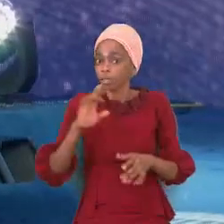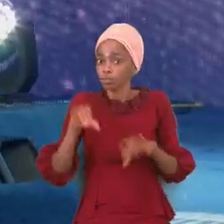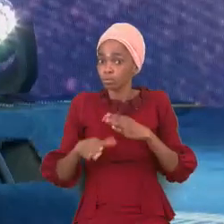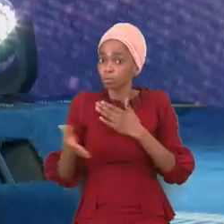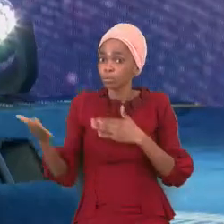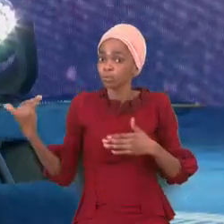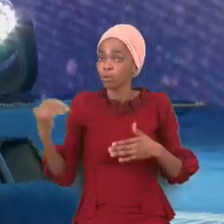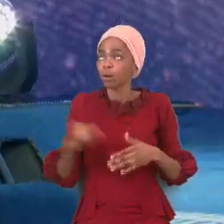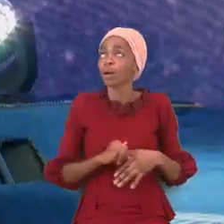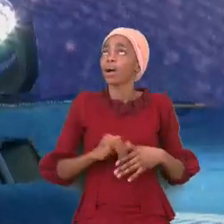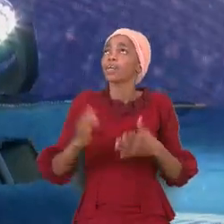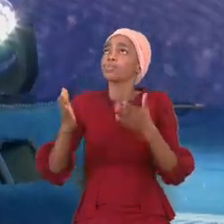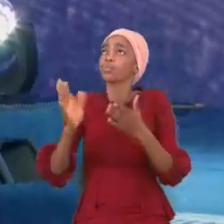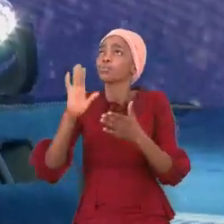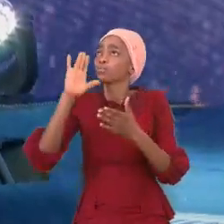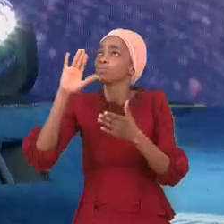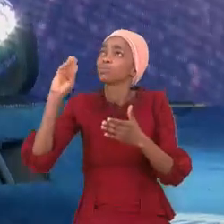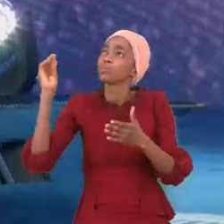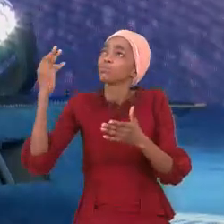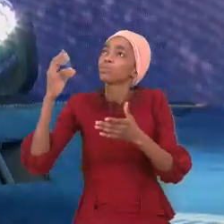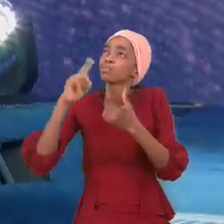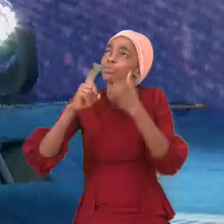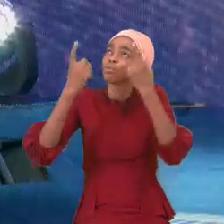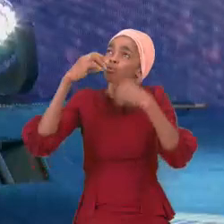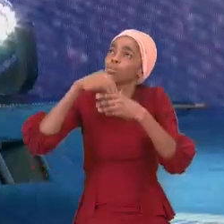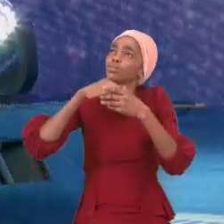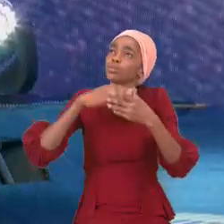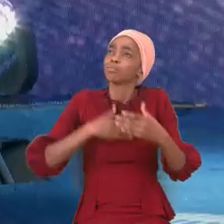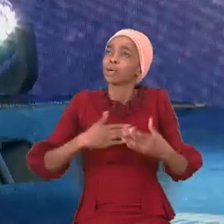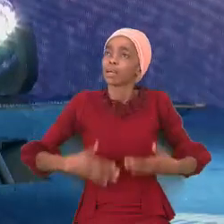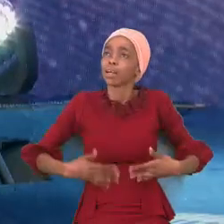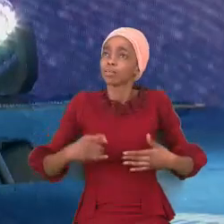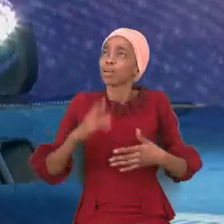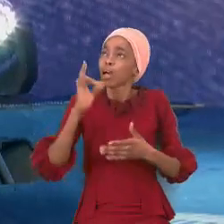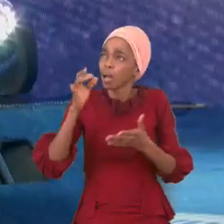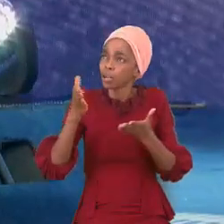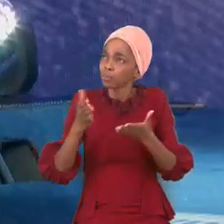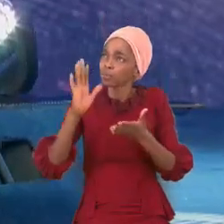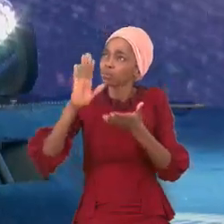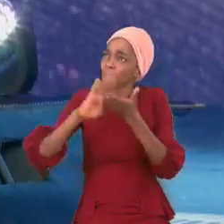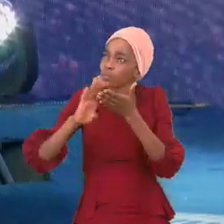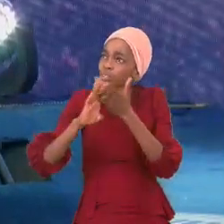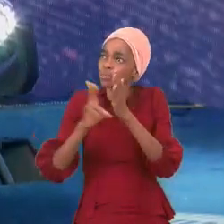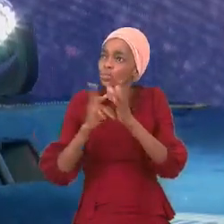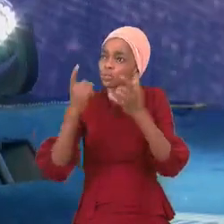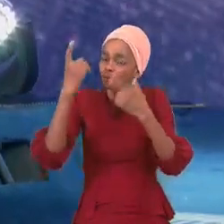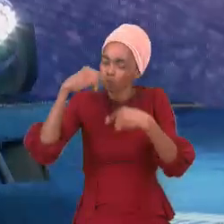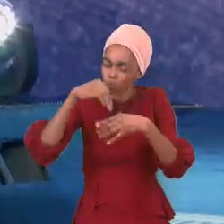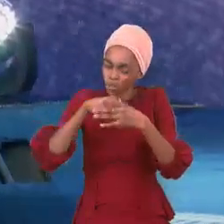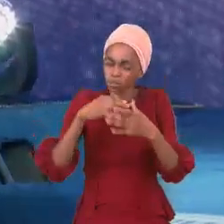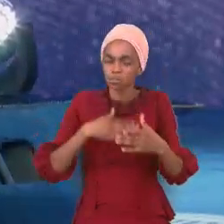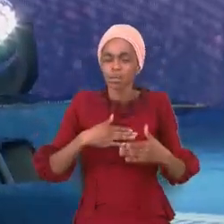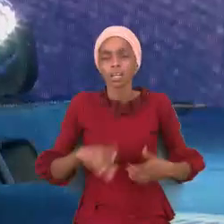I want your grace to come into my life, your forgiveness to come into my life, and